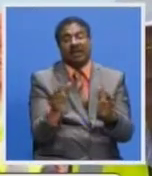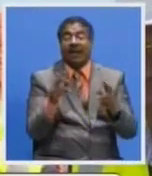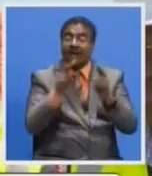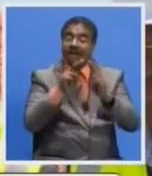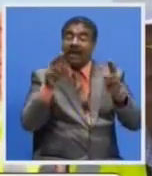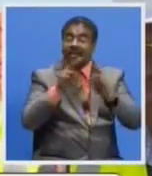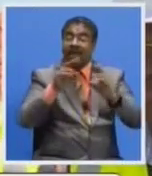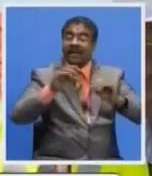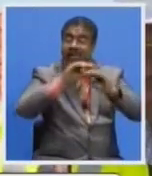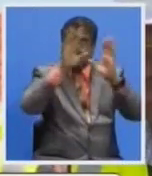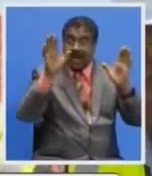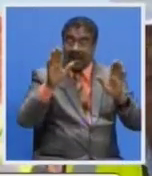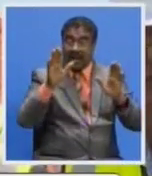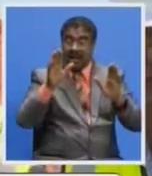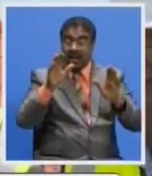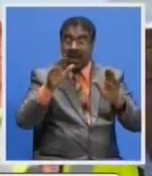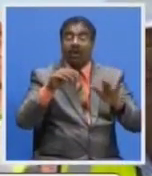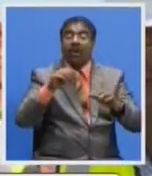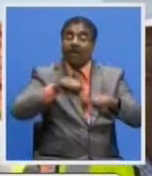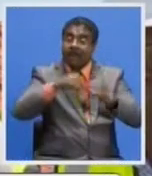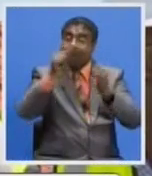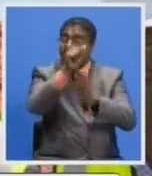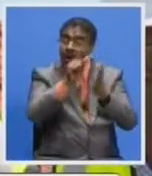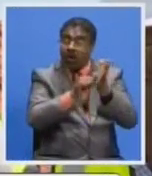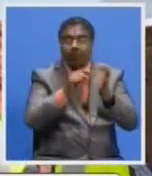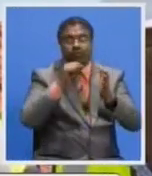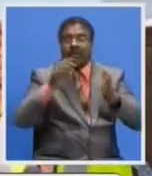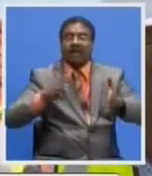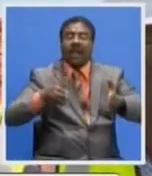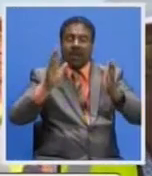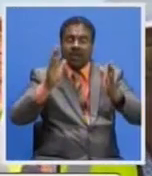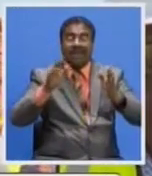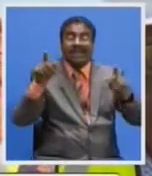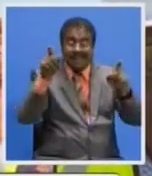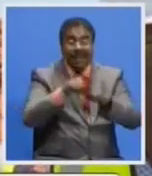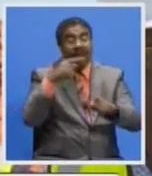form of illegality, including invading on license holders.